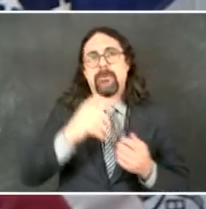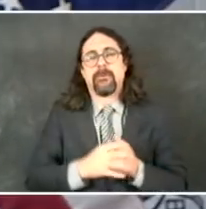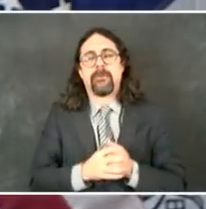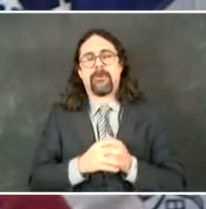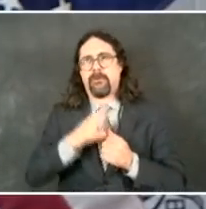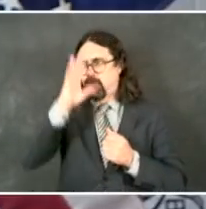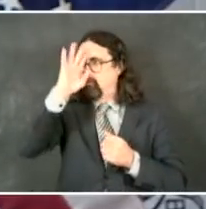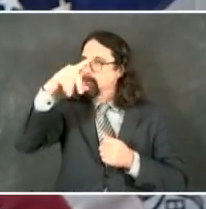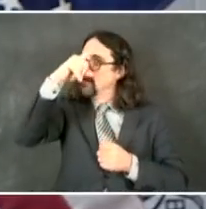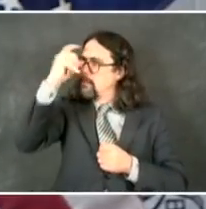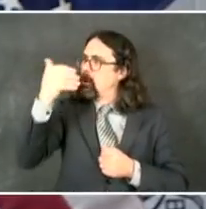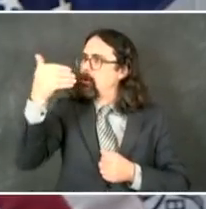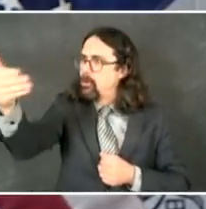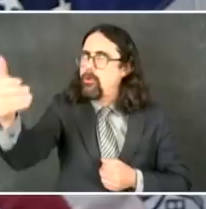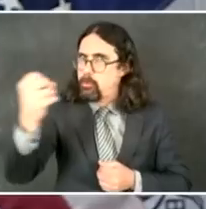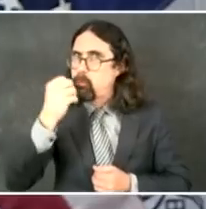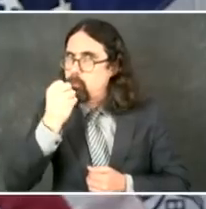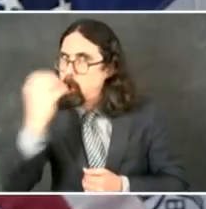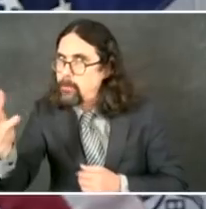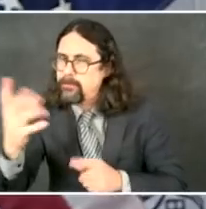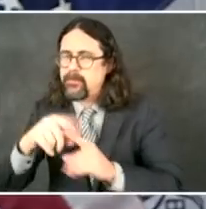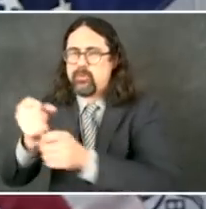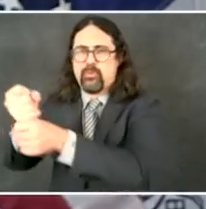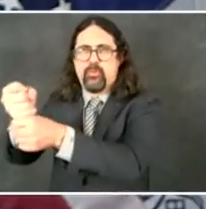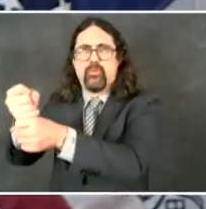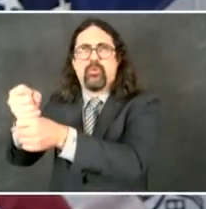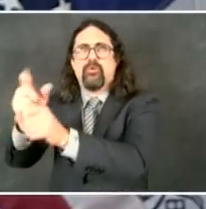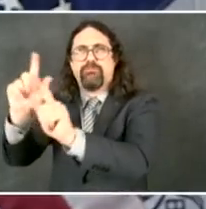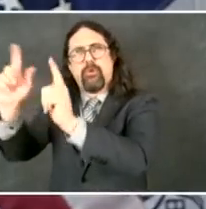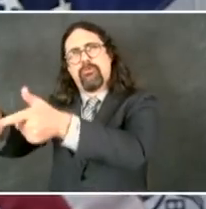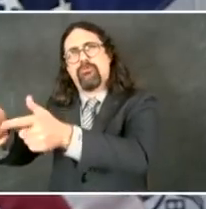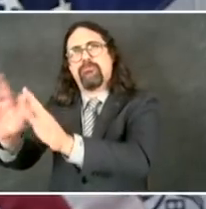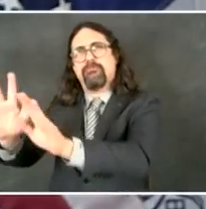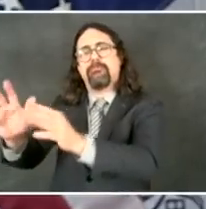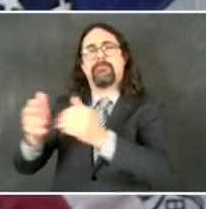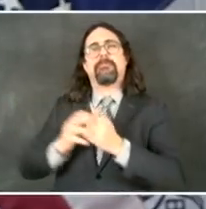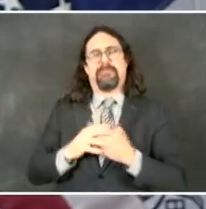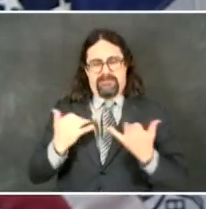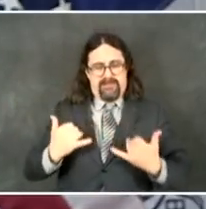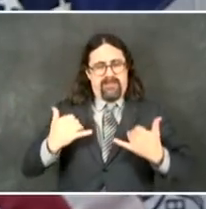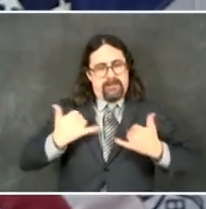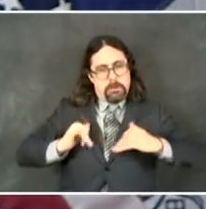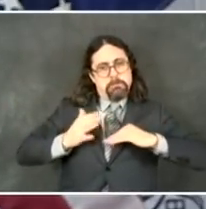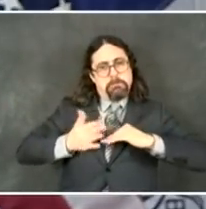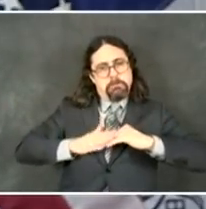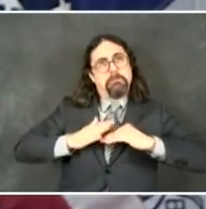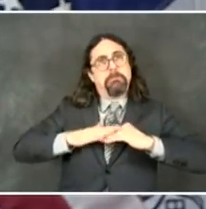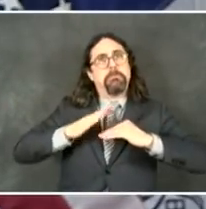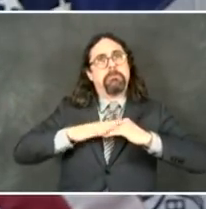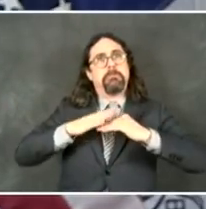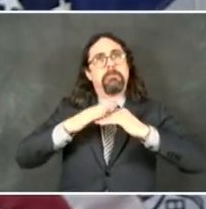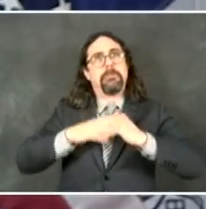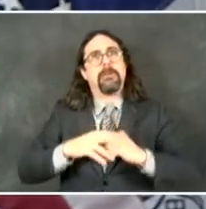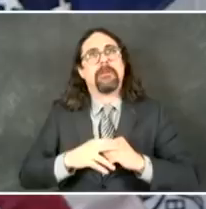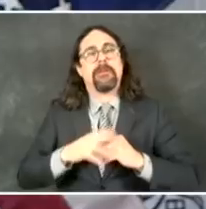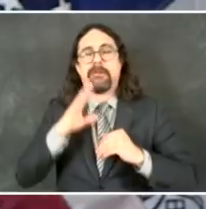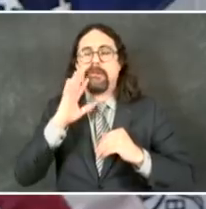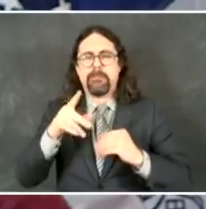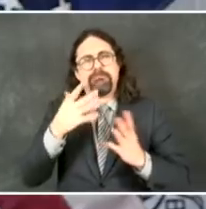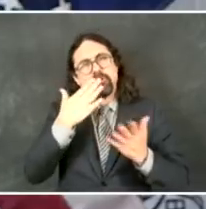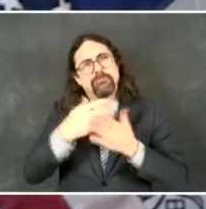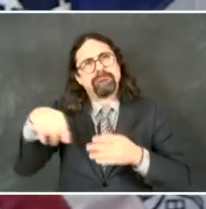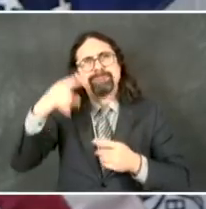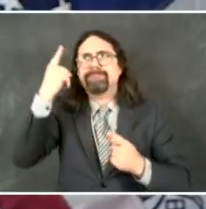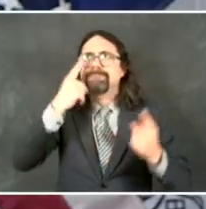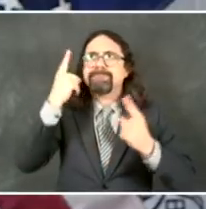will get warmer and warmer, more people out, more challenges. A lot of folks have asked good questions about what can we do differently. And I've